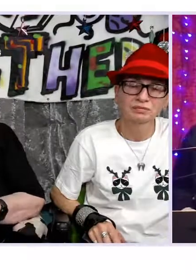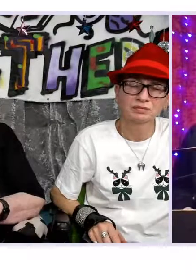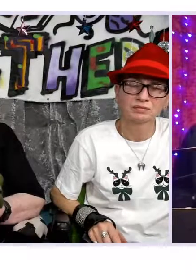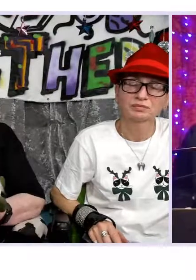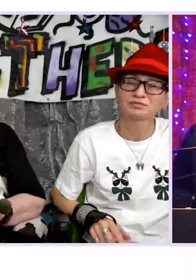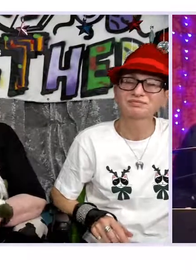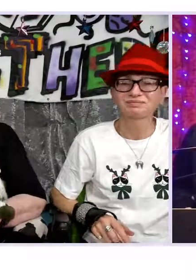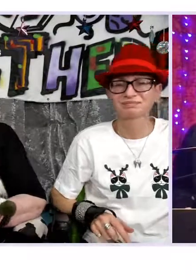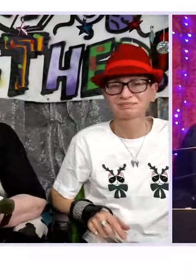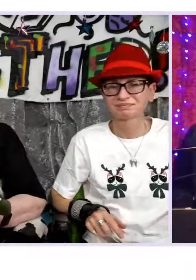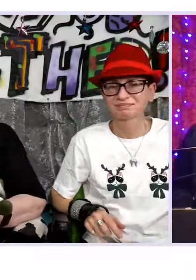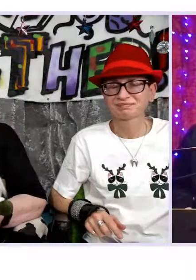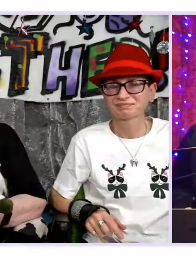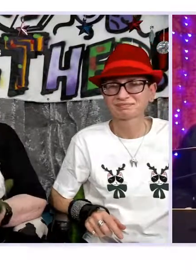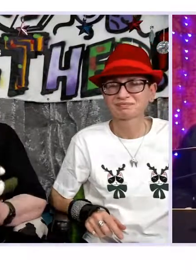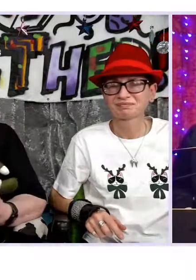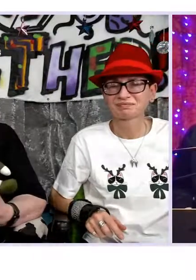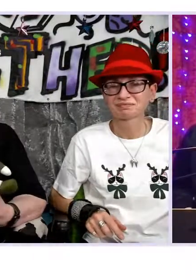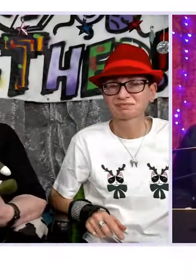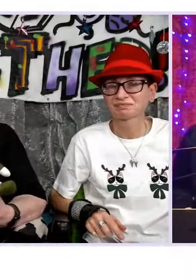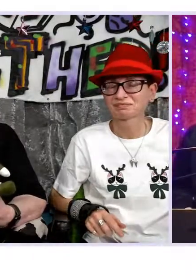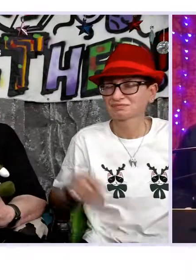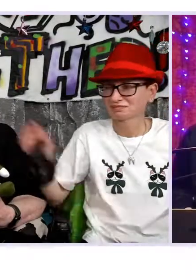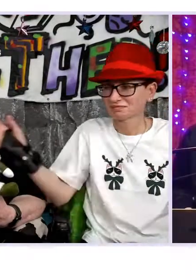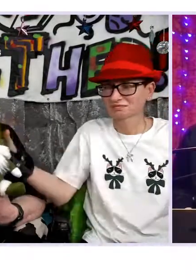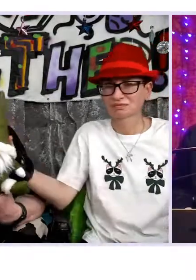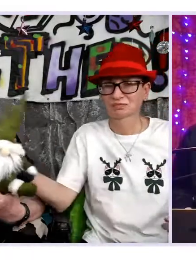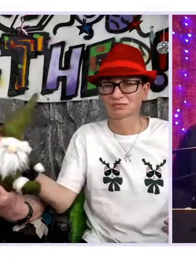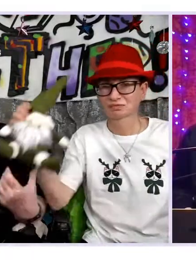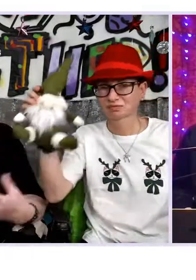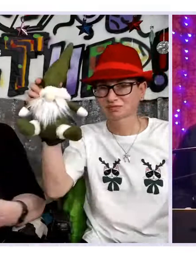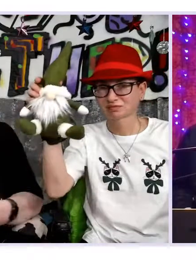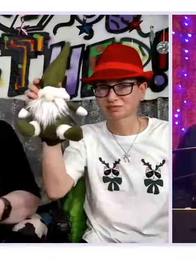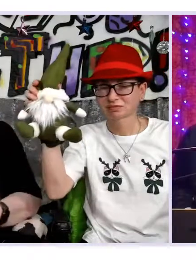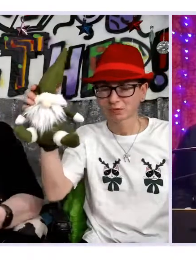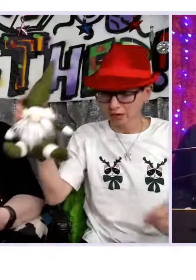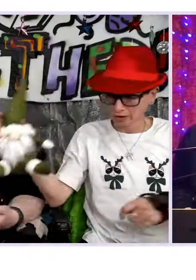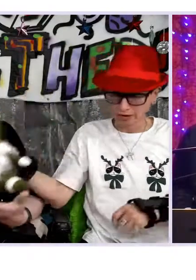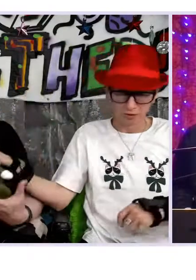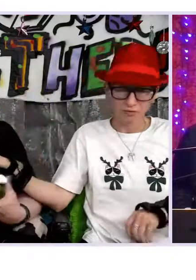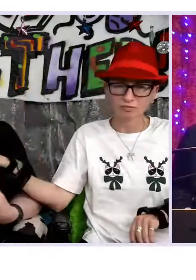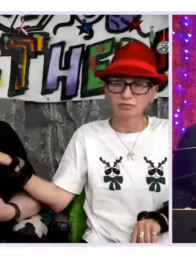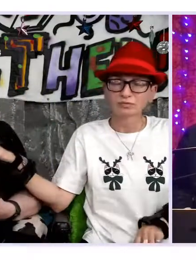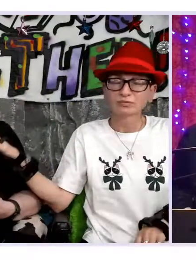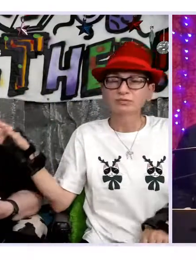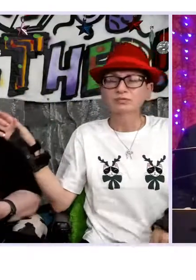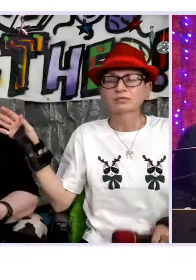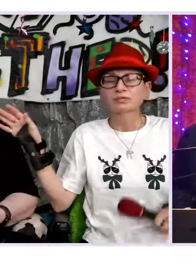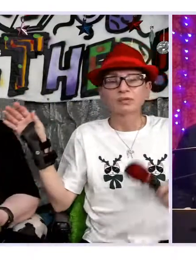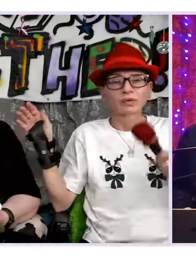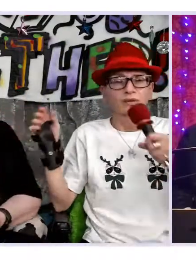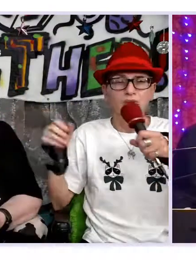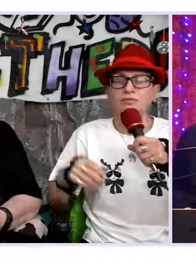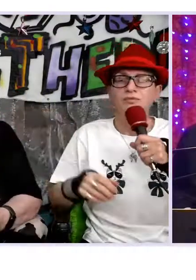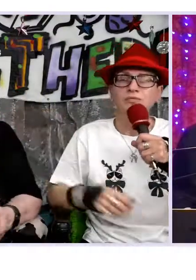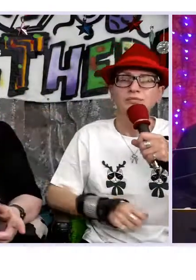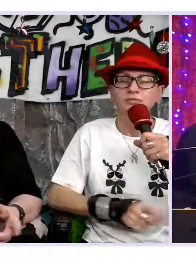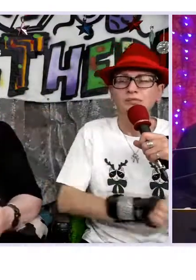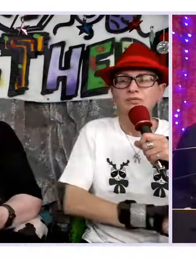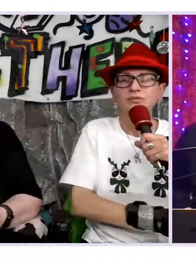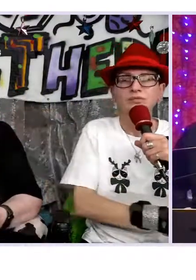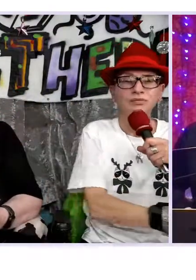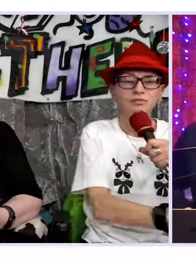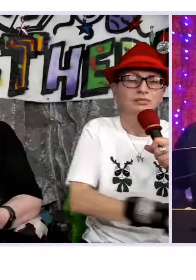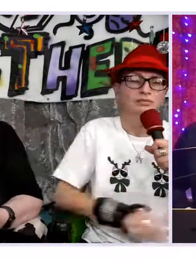Well, hello, and we are back. Do we have sound in London? I can't read that message, Josh,